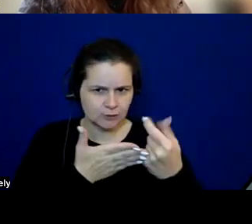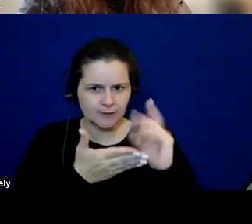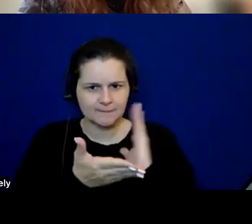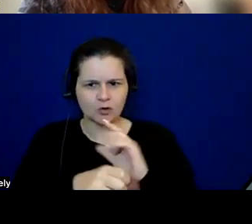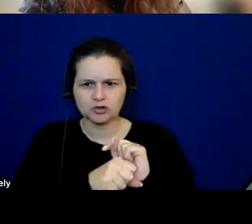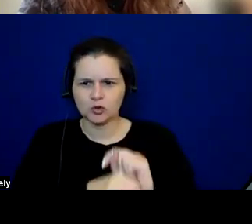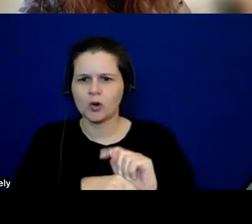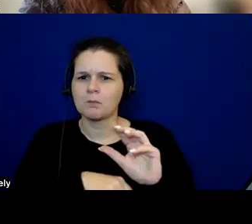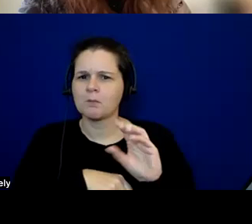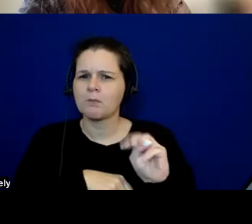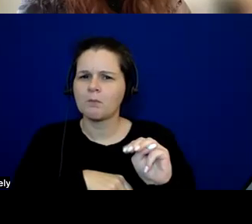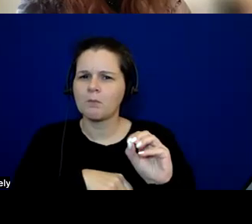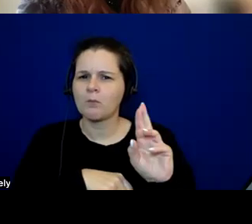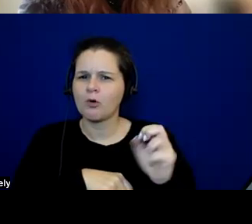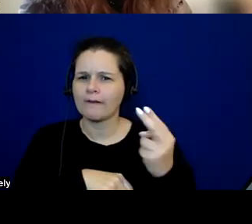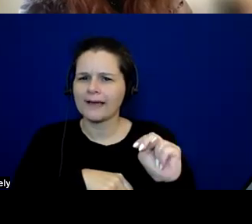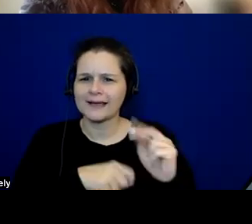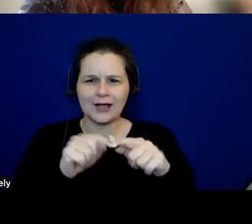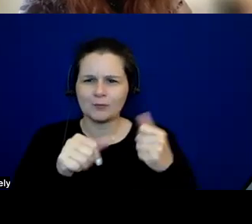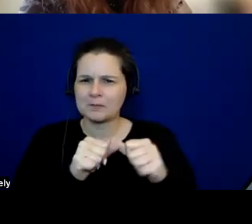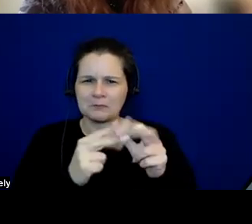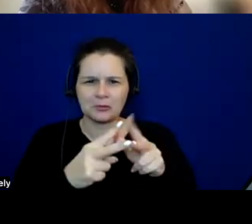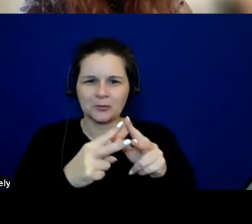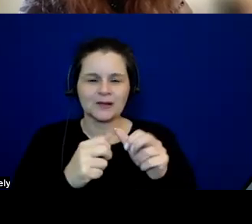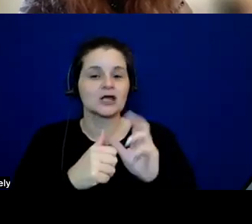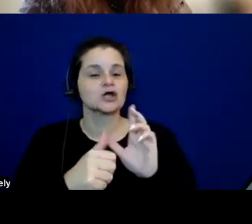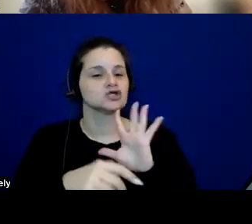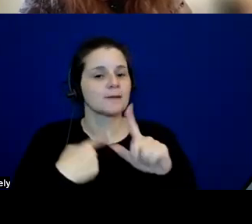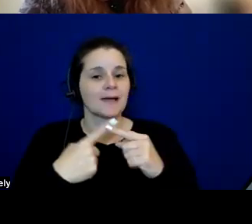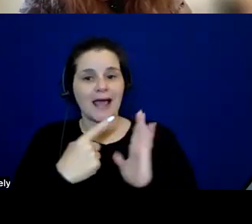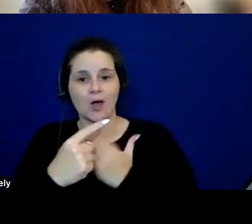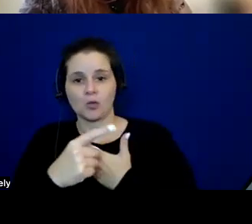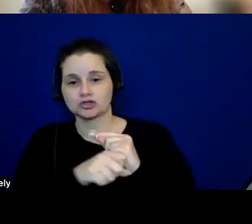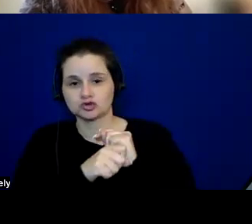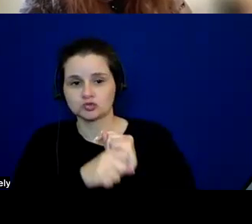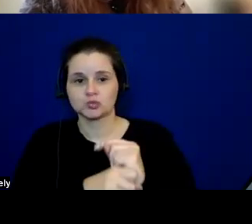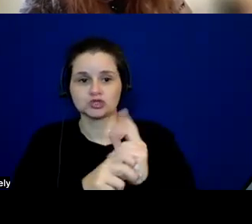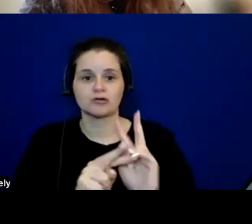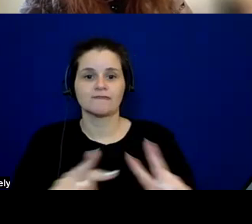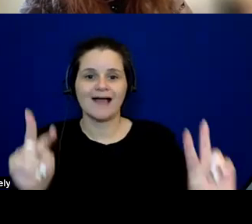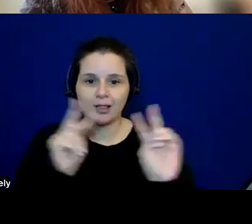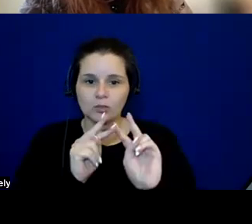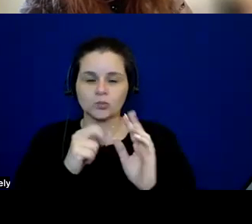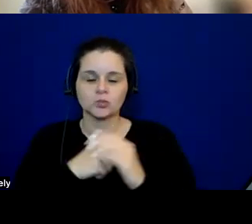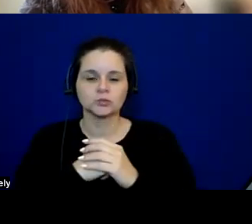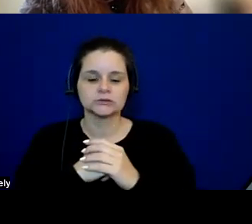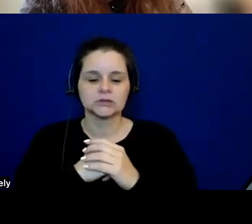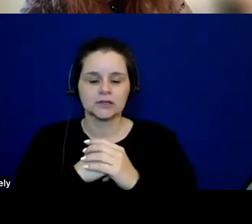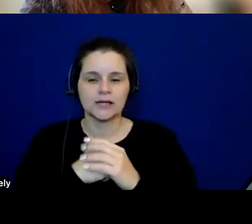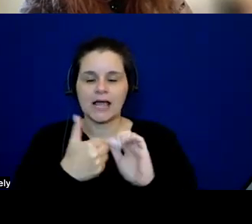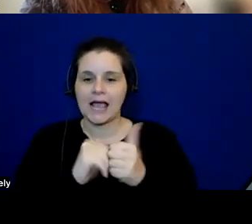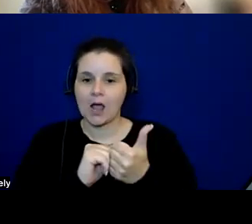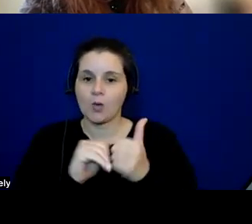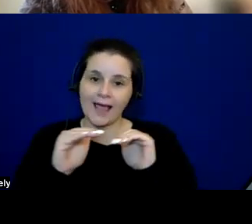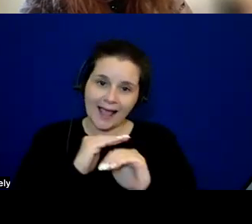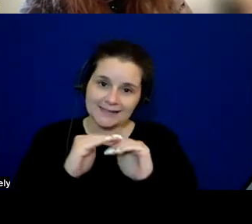it was Morgan, I'm so sorry, talking about our, traditional values, and, how accessing